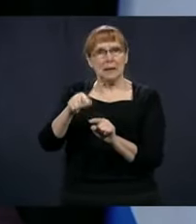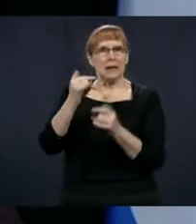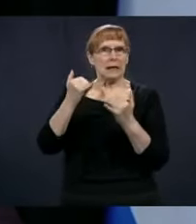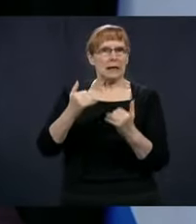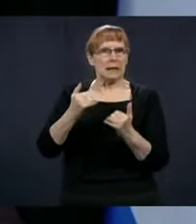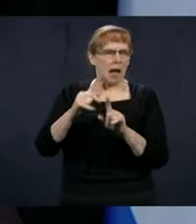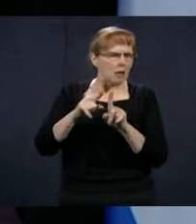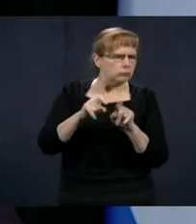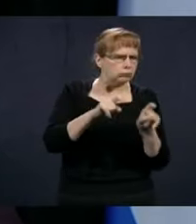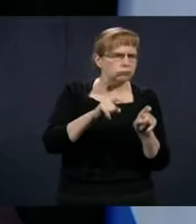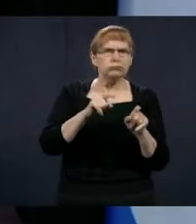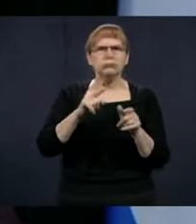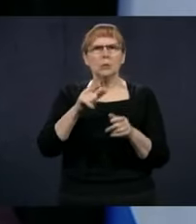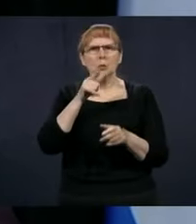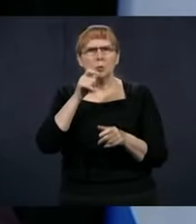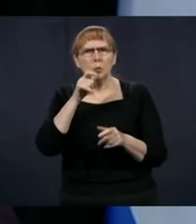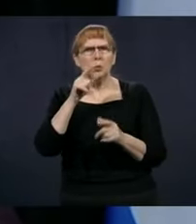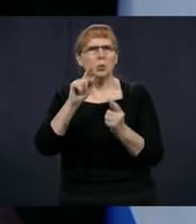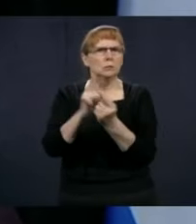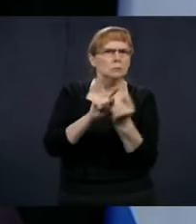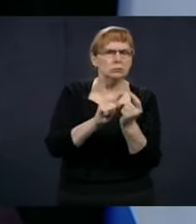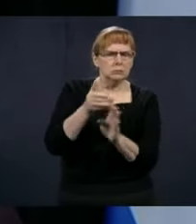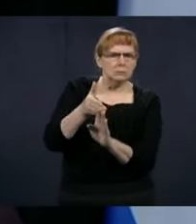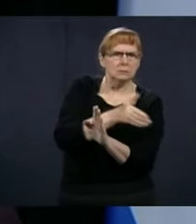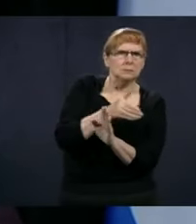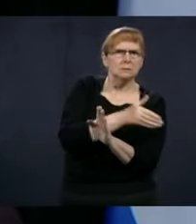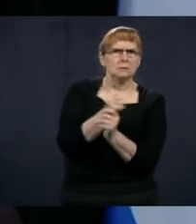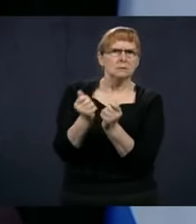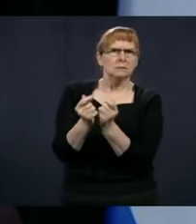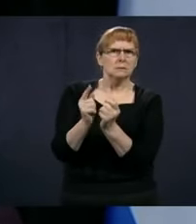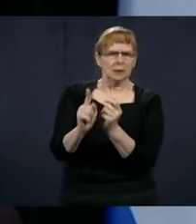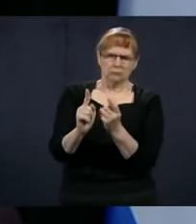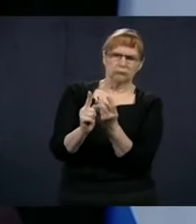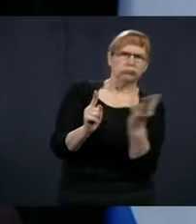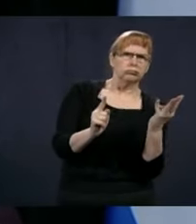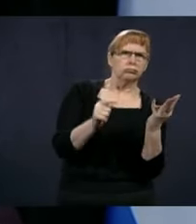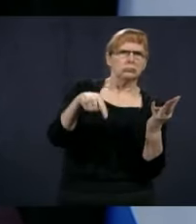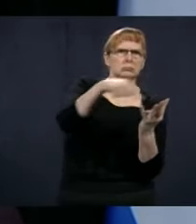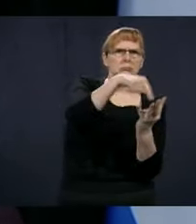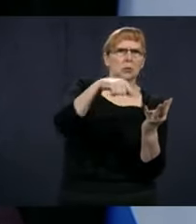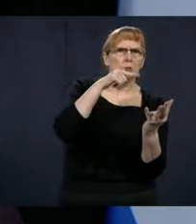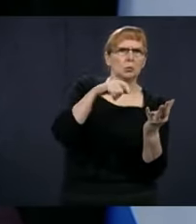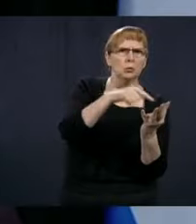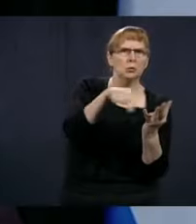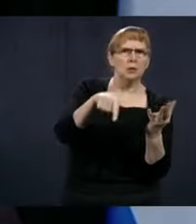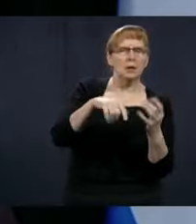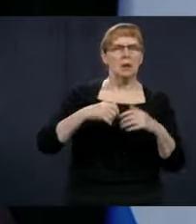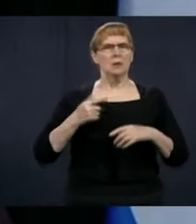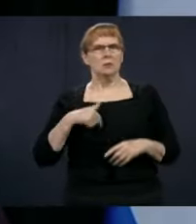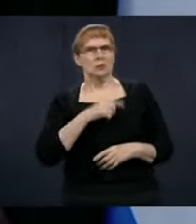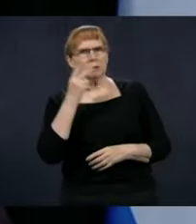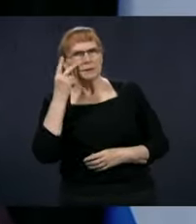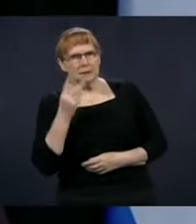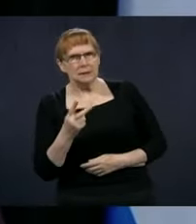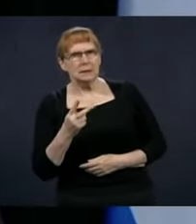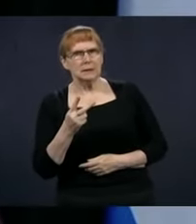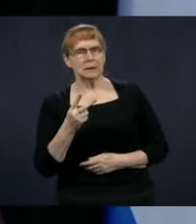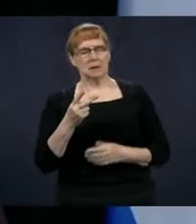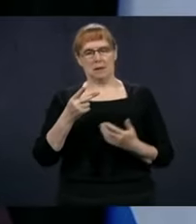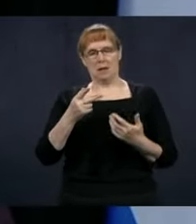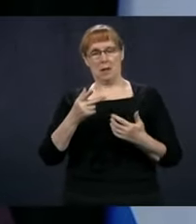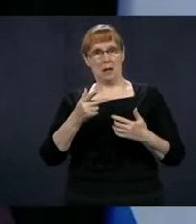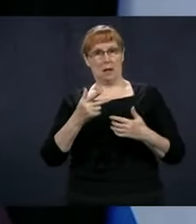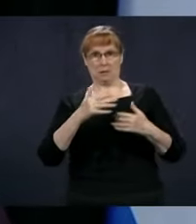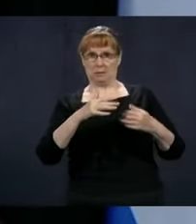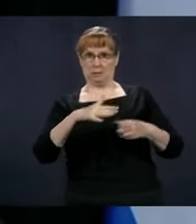at different kinds of outbreaks that could happen locally. So we are getting the same data we did, very